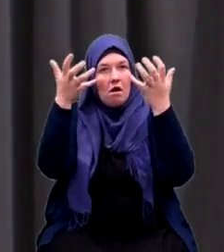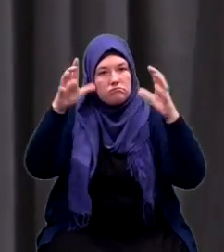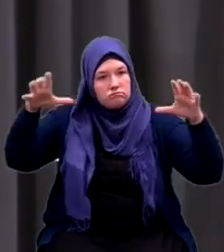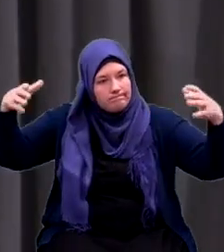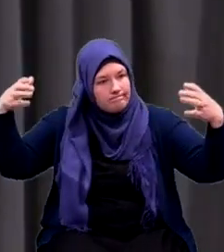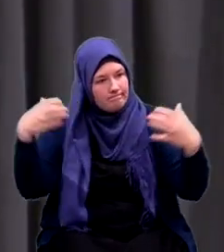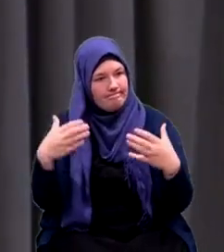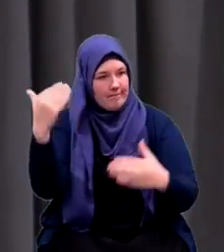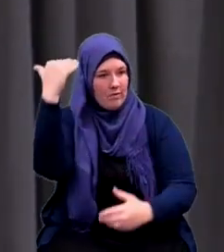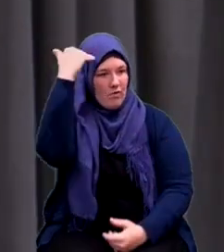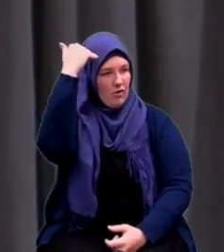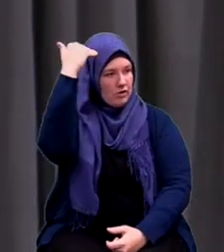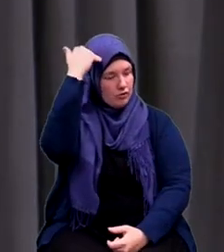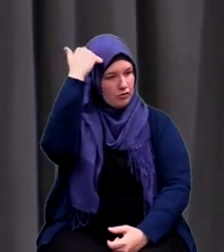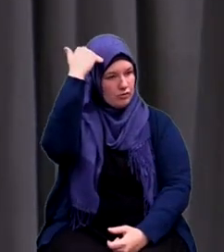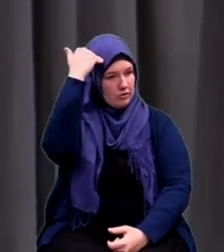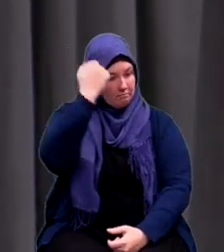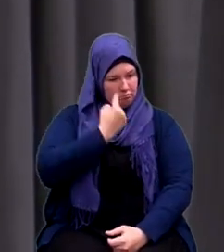wisdom.